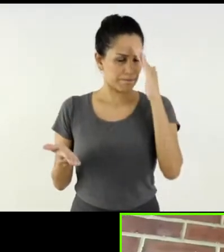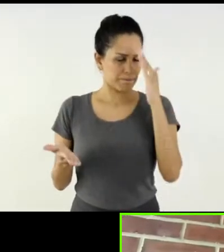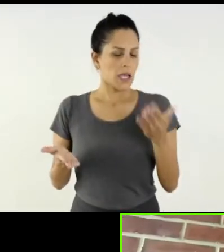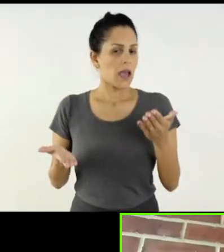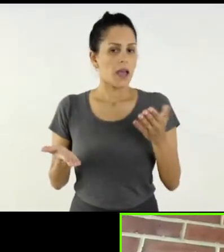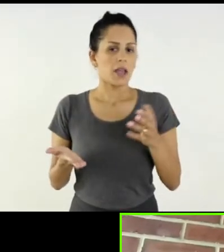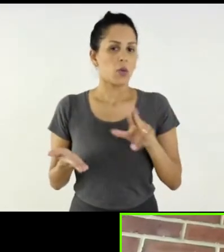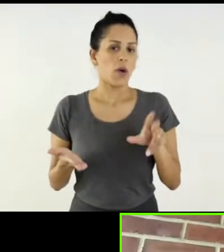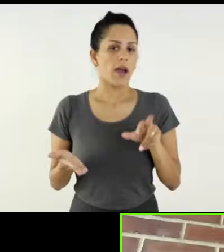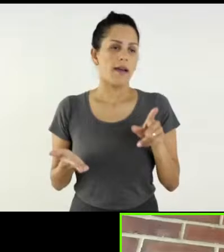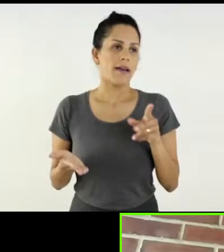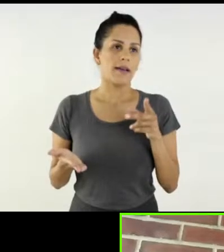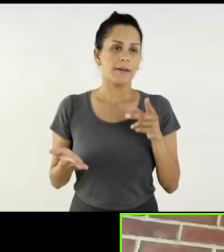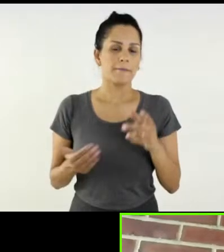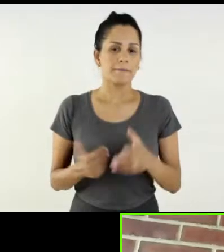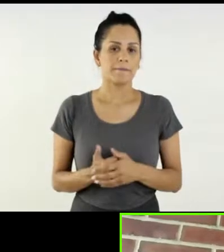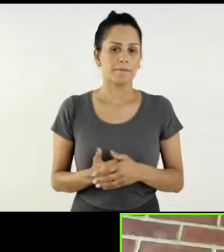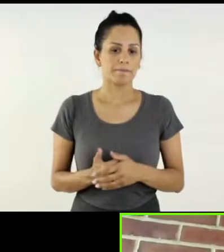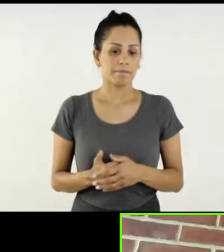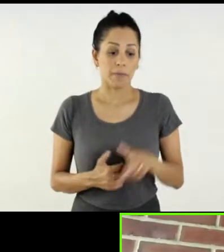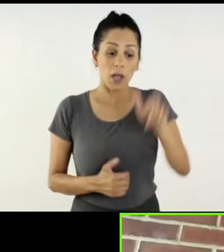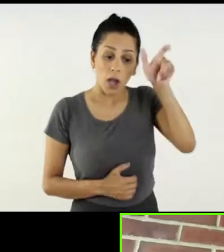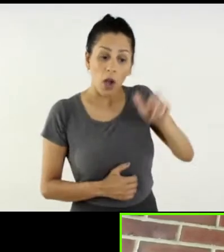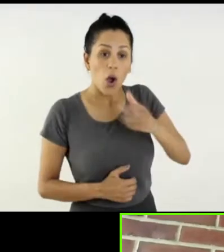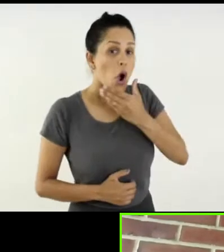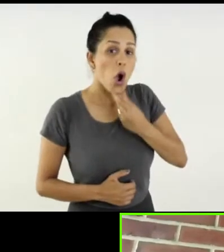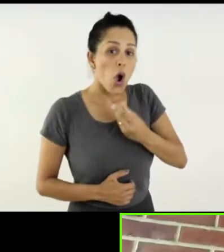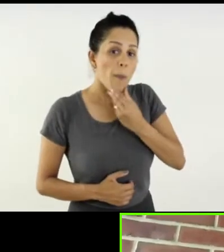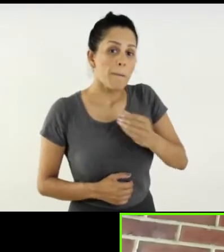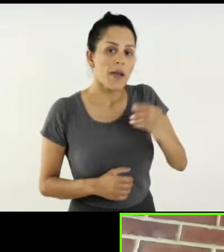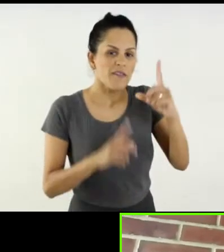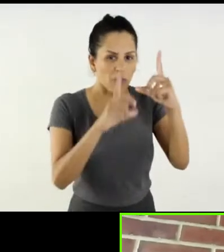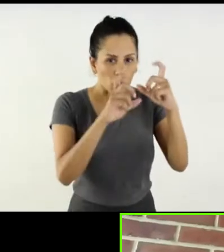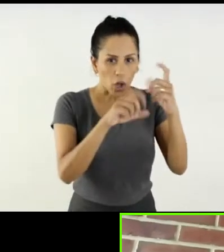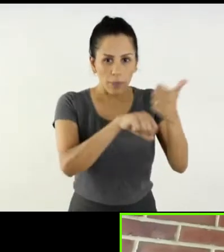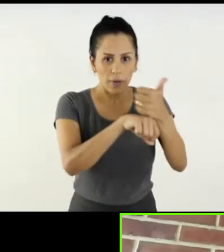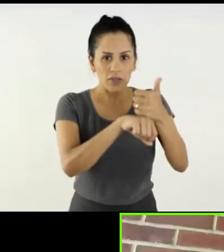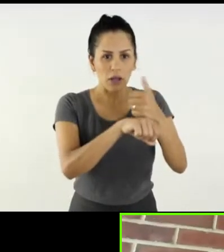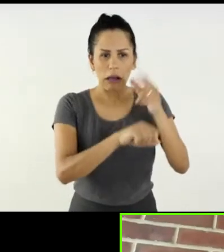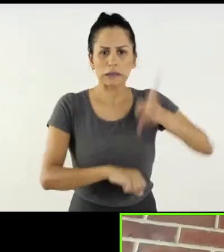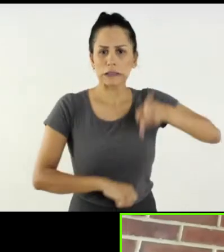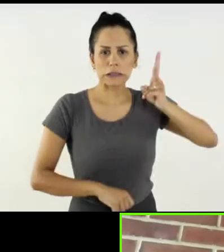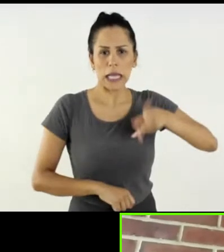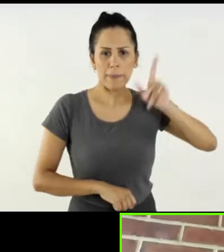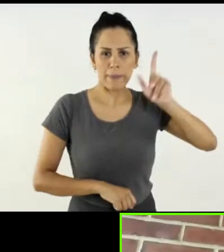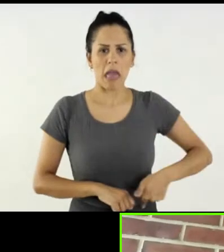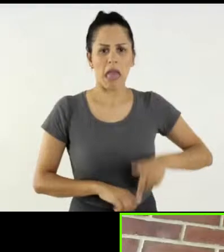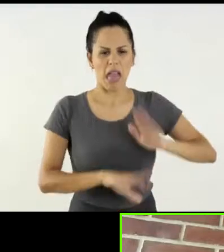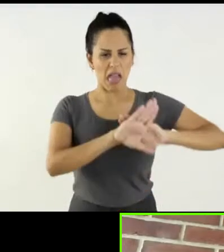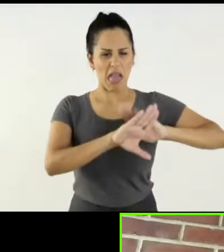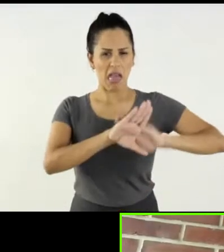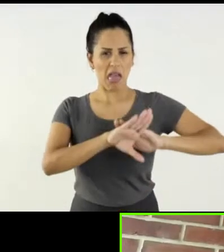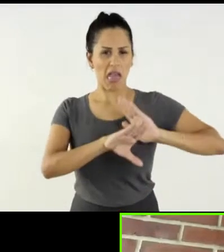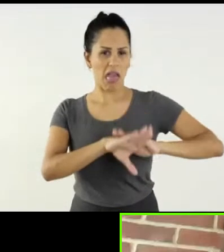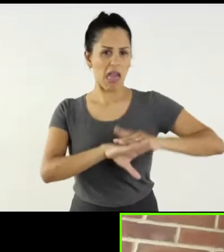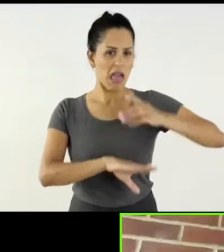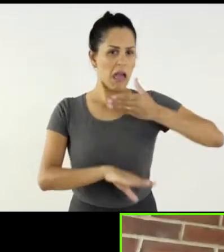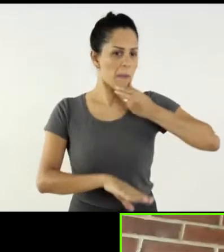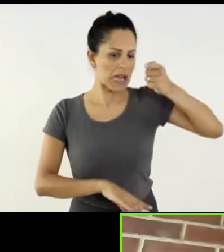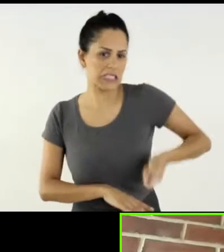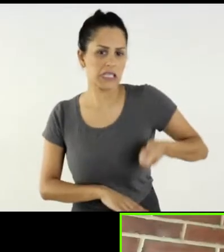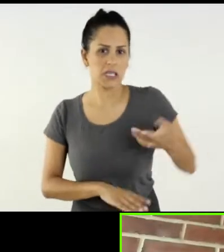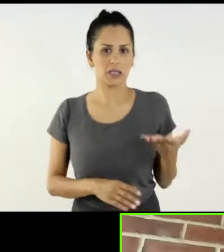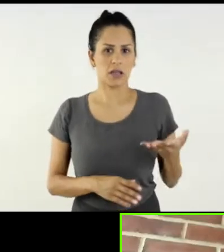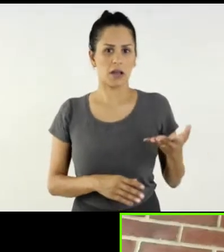a man photographing is necessarily or inherently a sexist, you know, sort of way